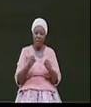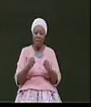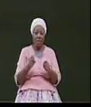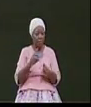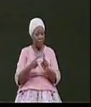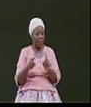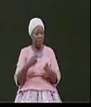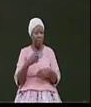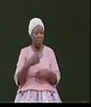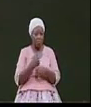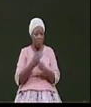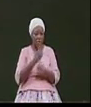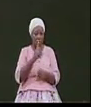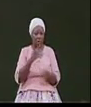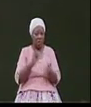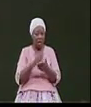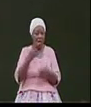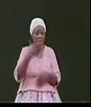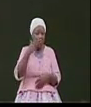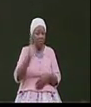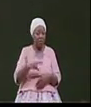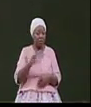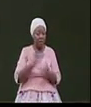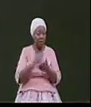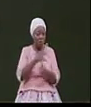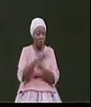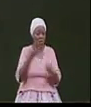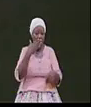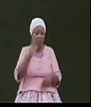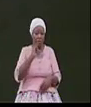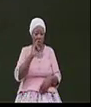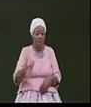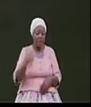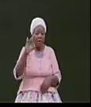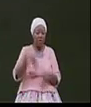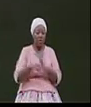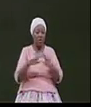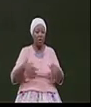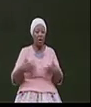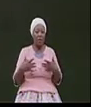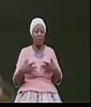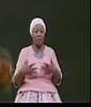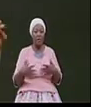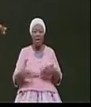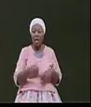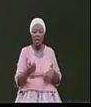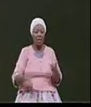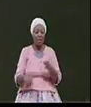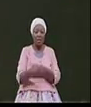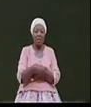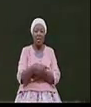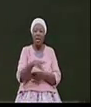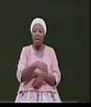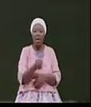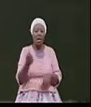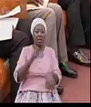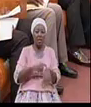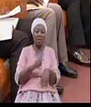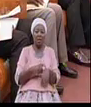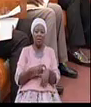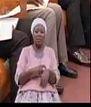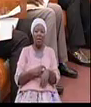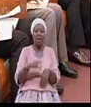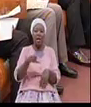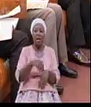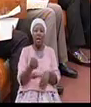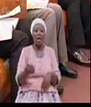sure that the evil, no evil is found in your life. Any day, any time,